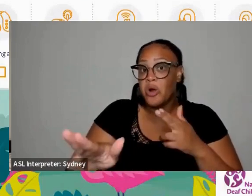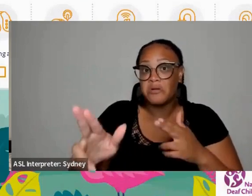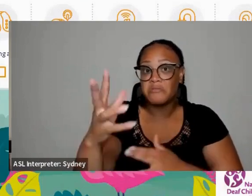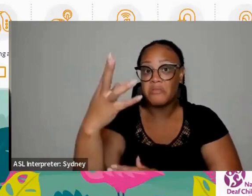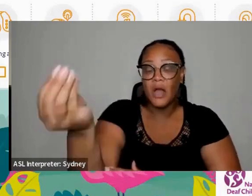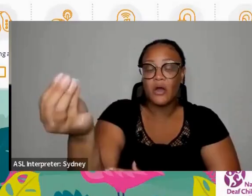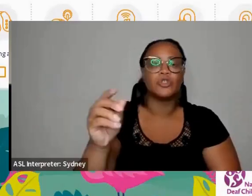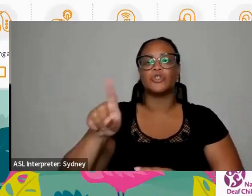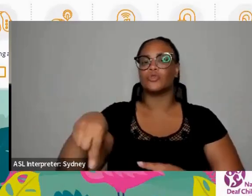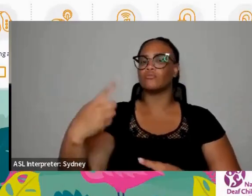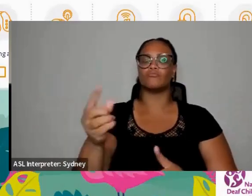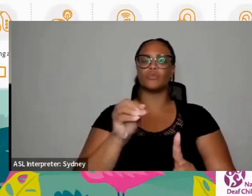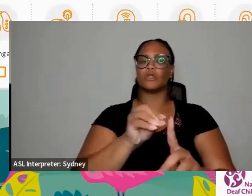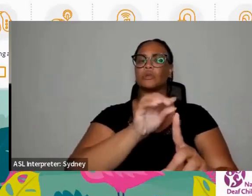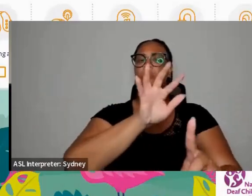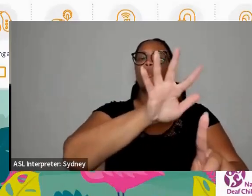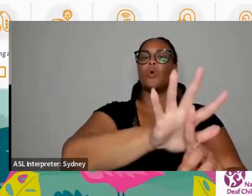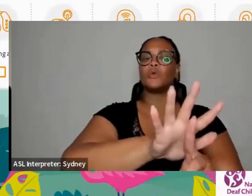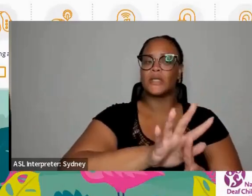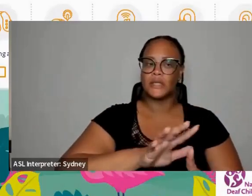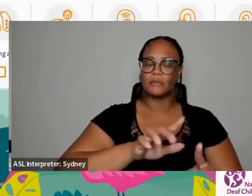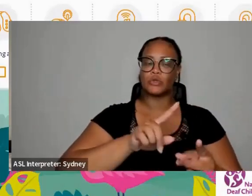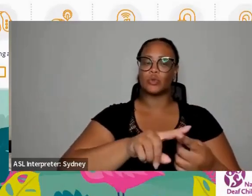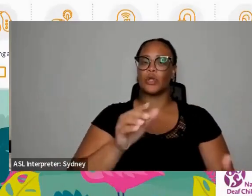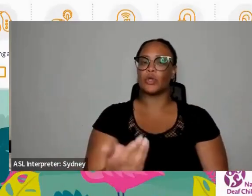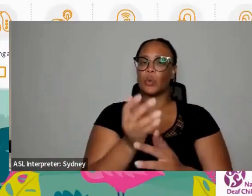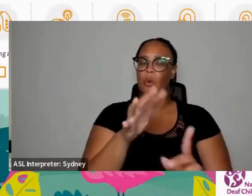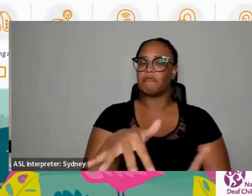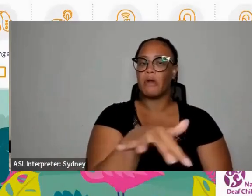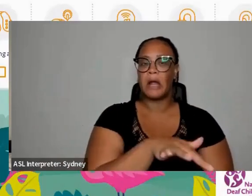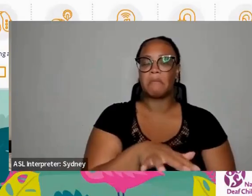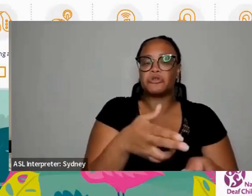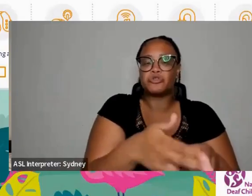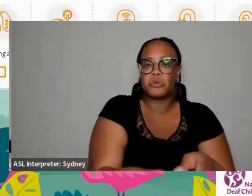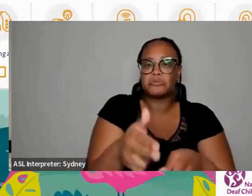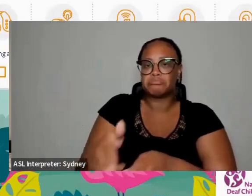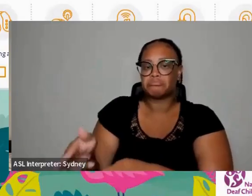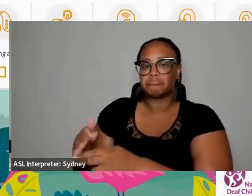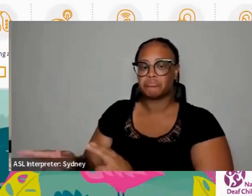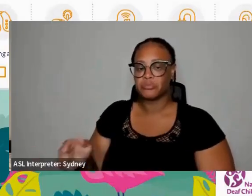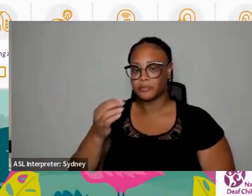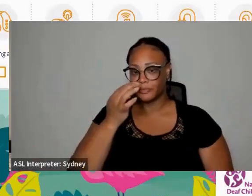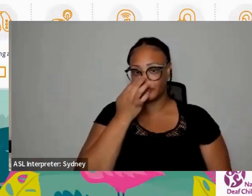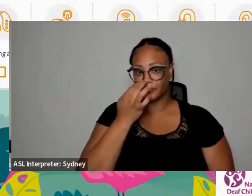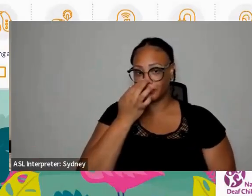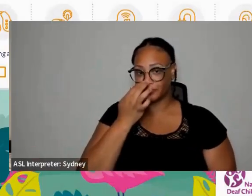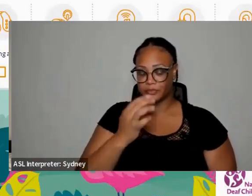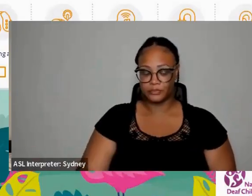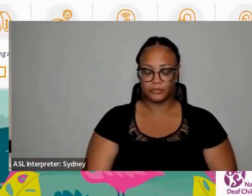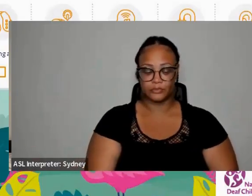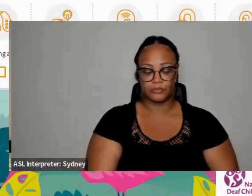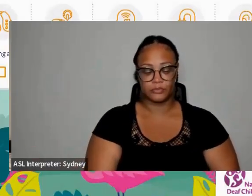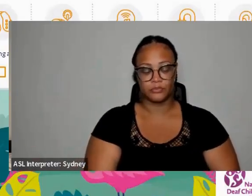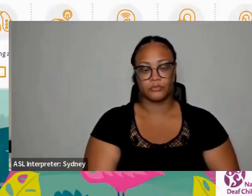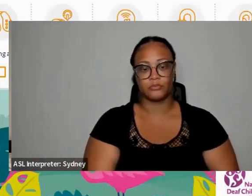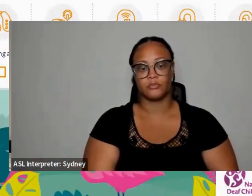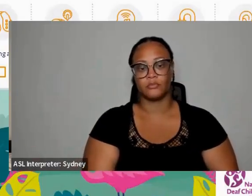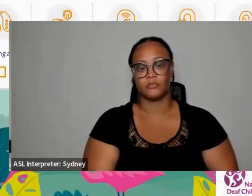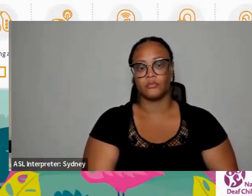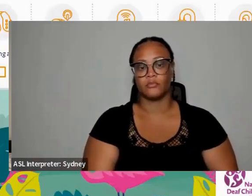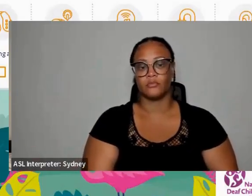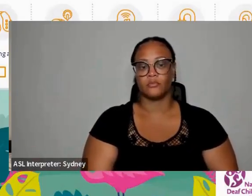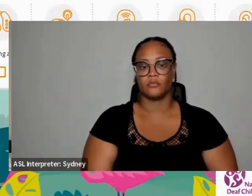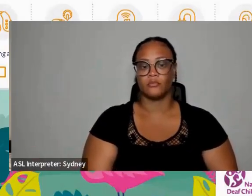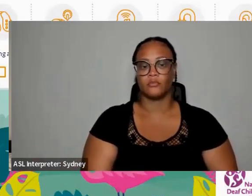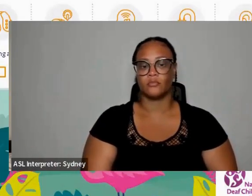to the environment. Some things that might be helpful to bring with you during the outing